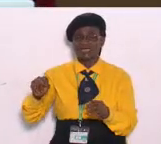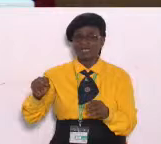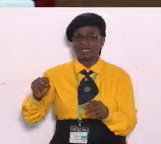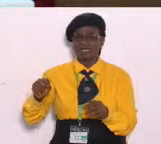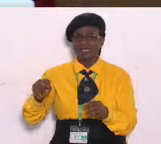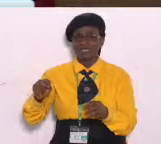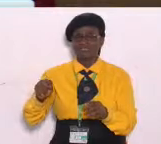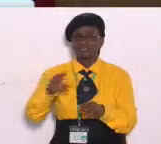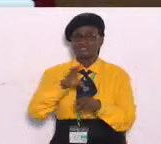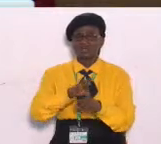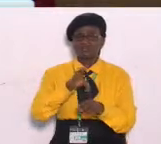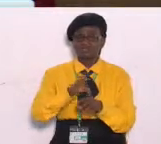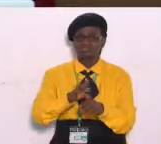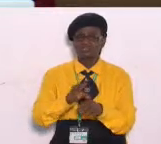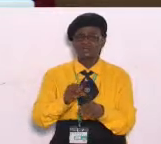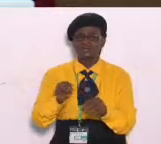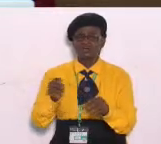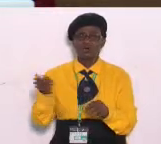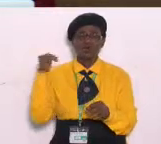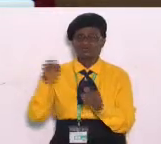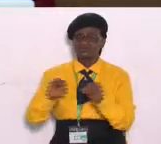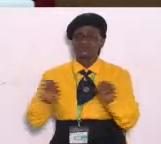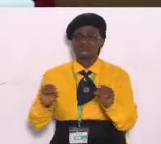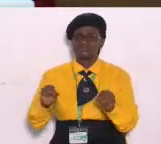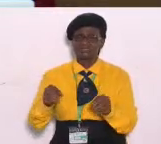we were struggling.